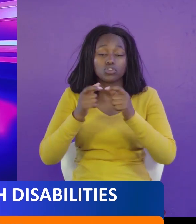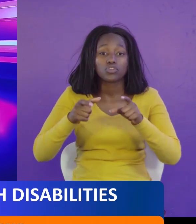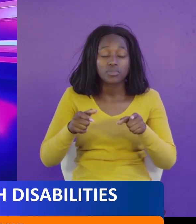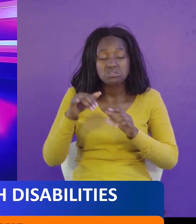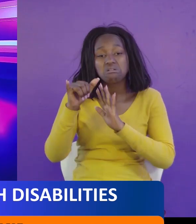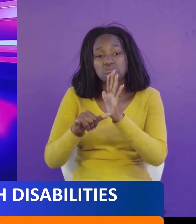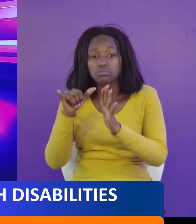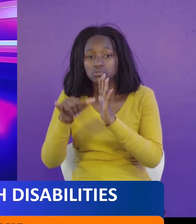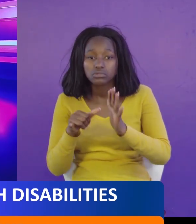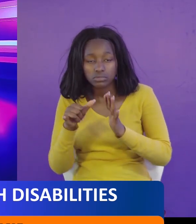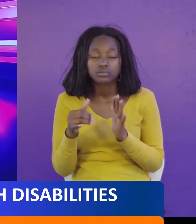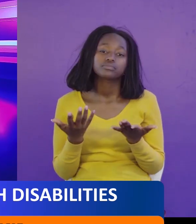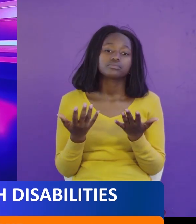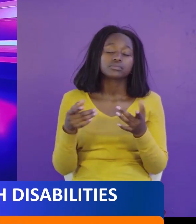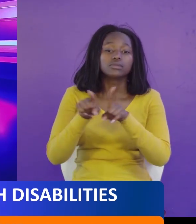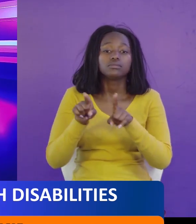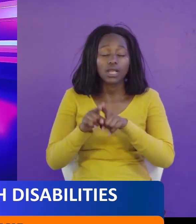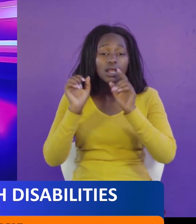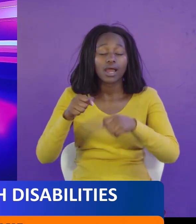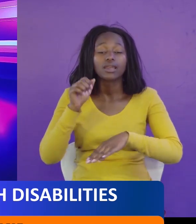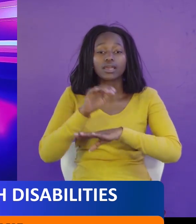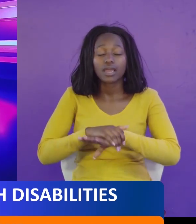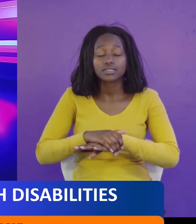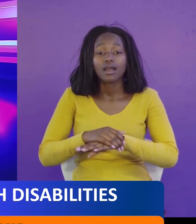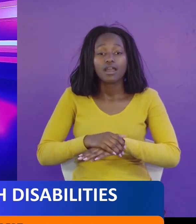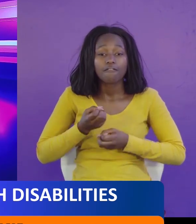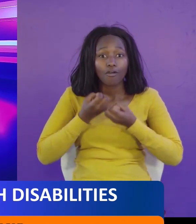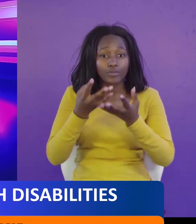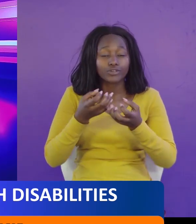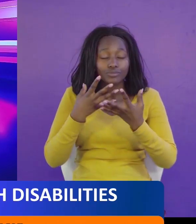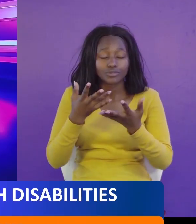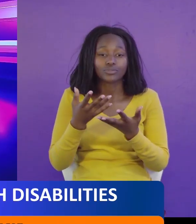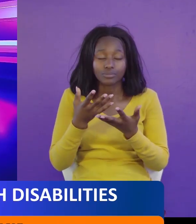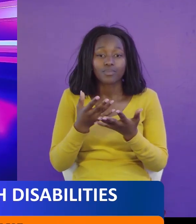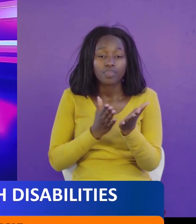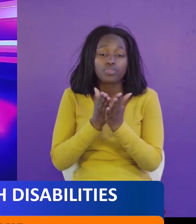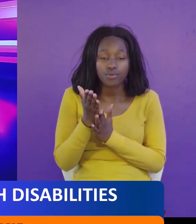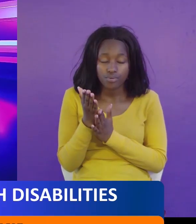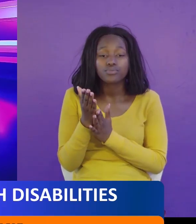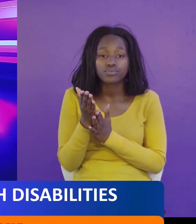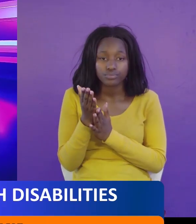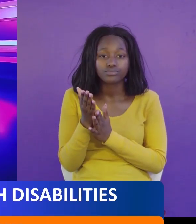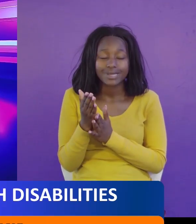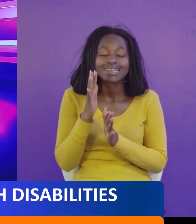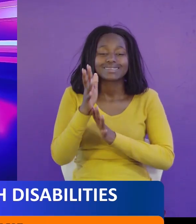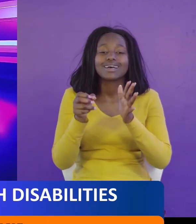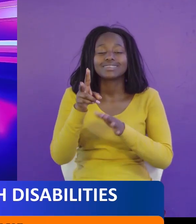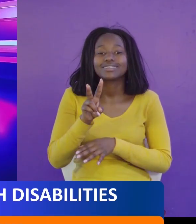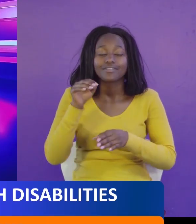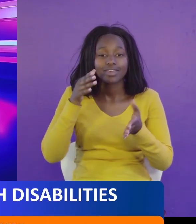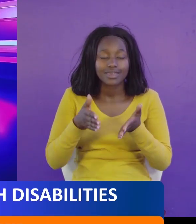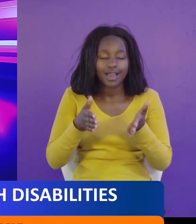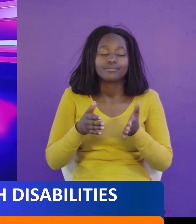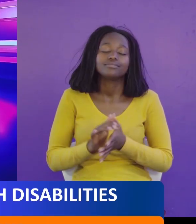platforms, and catch up with all the latest information we'll be bringing you through from our studios right here on